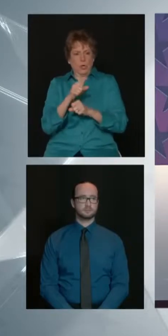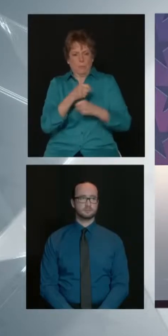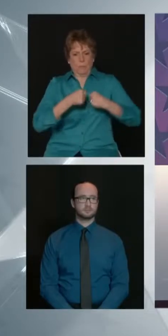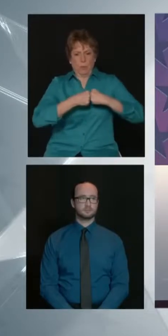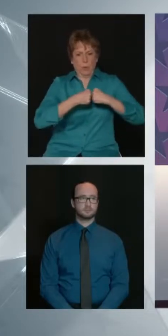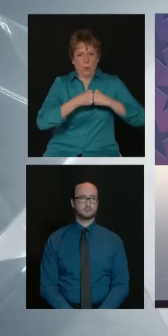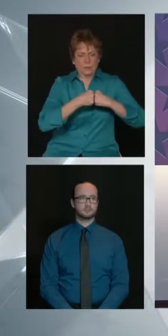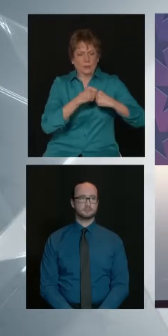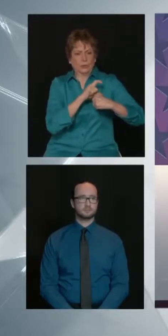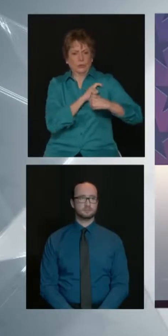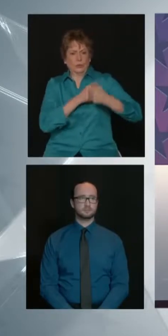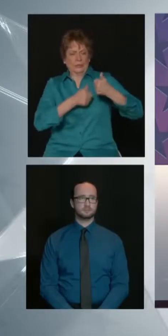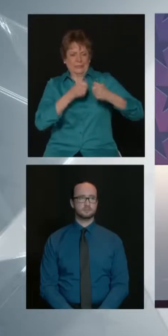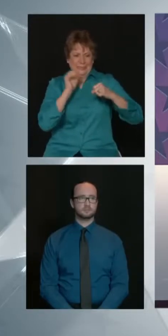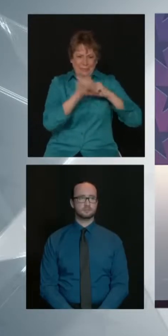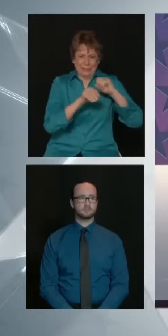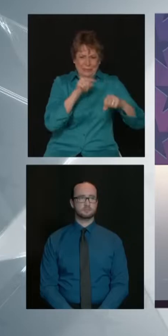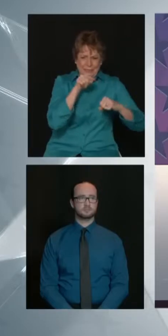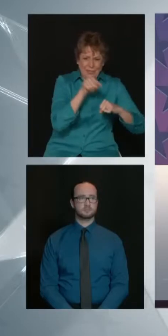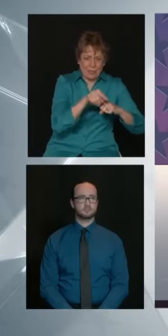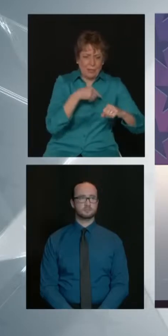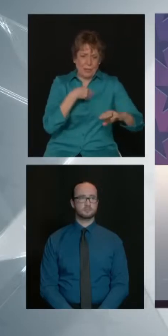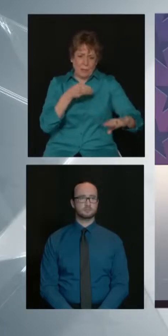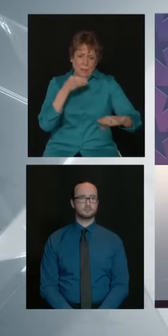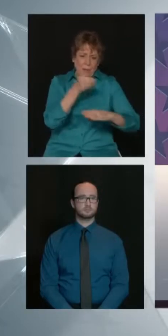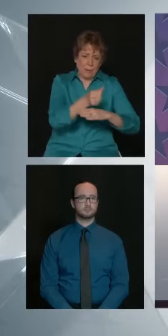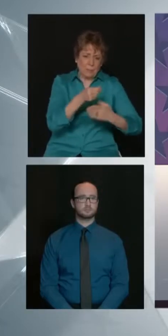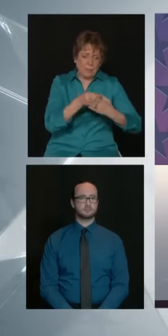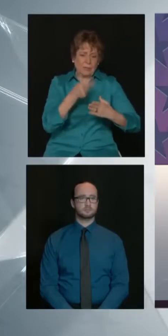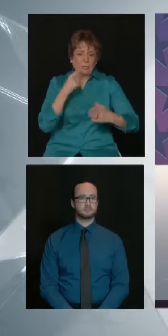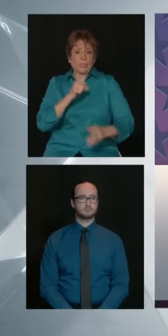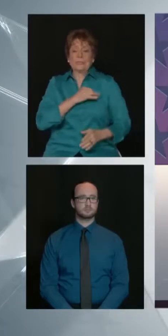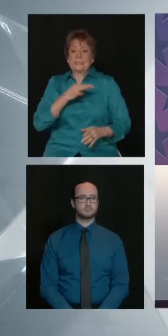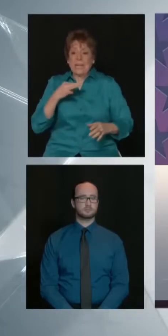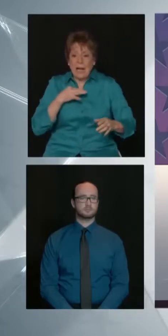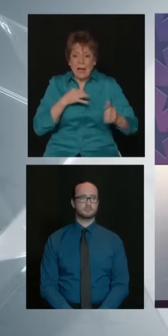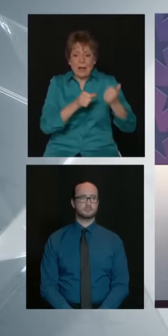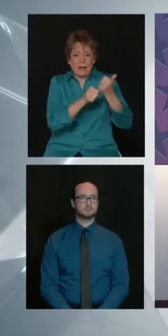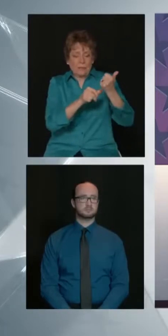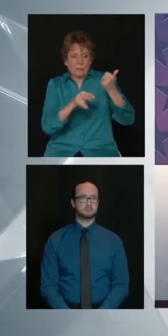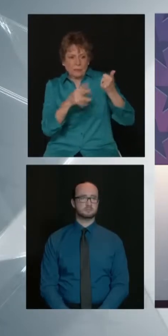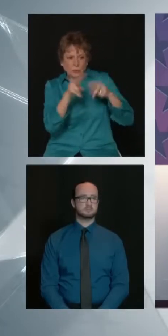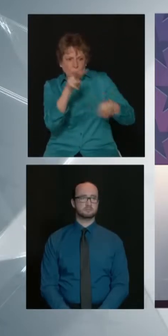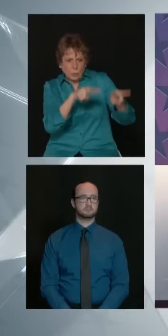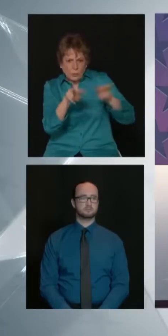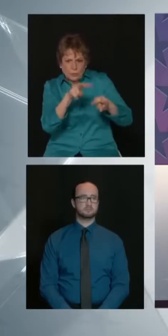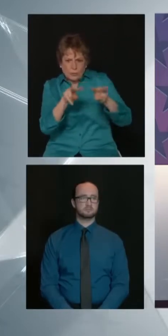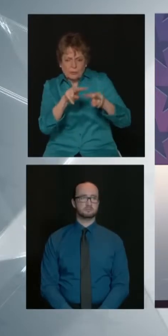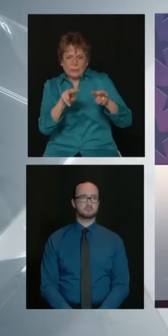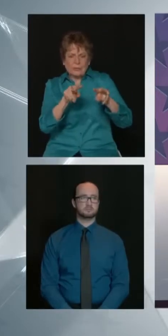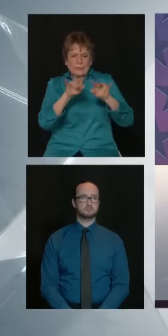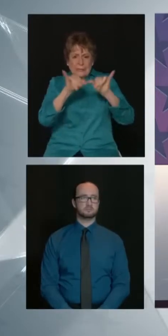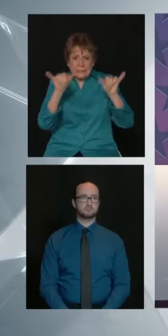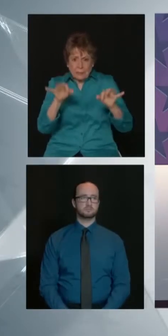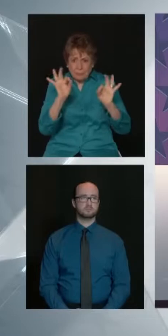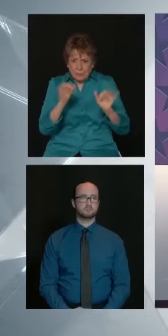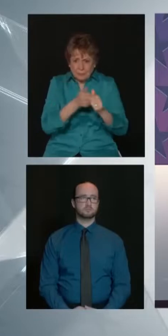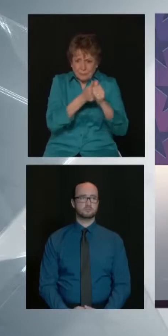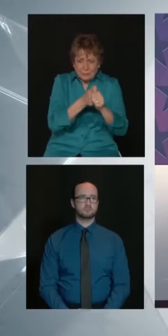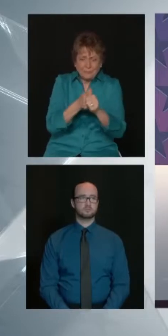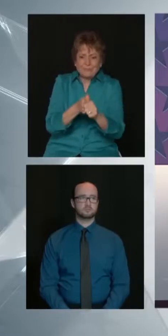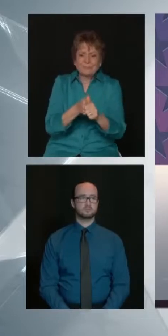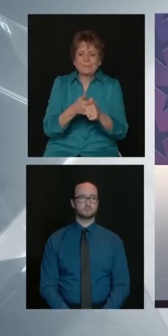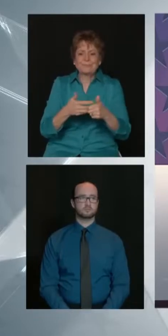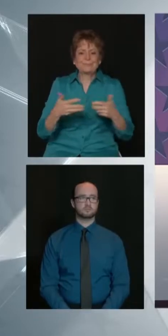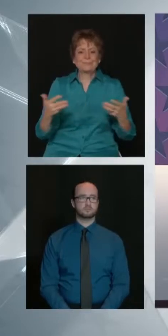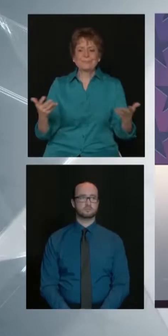and monitoring systems. So this premise that he's taken, voting against Border Patrol agents, I've worked